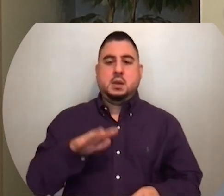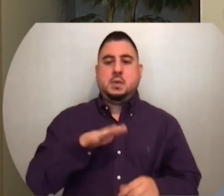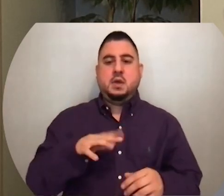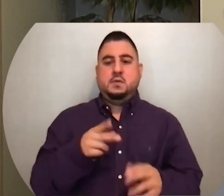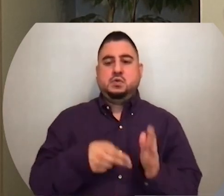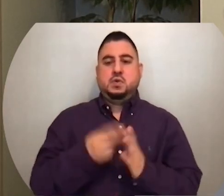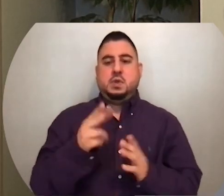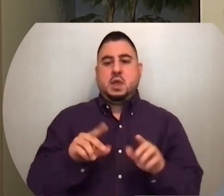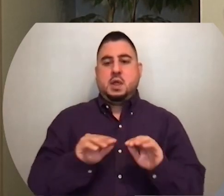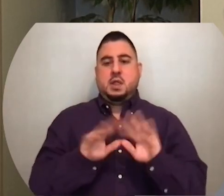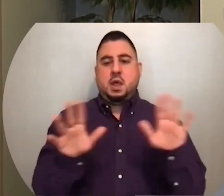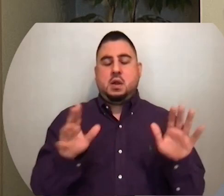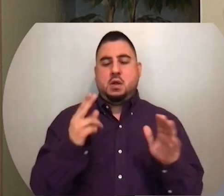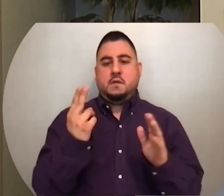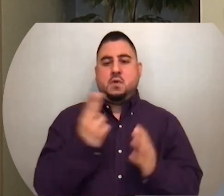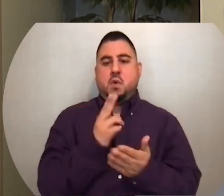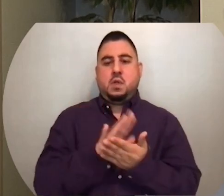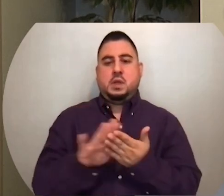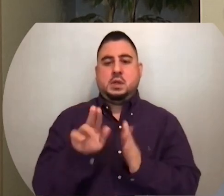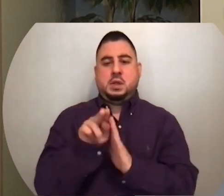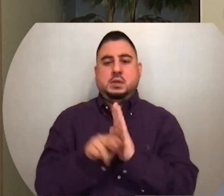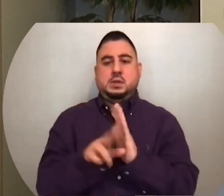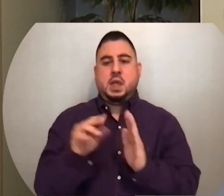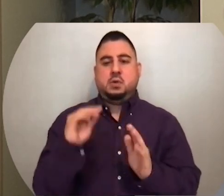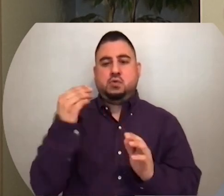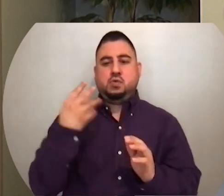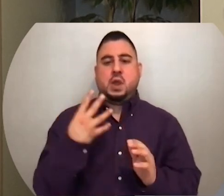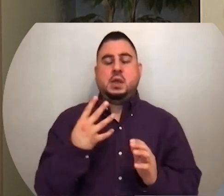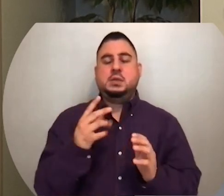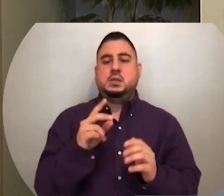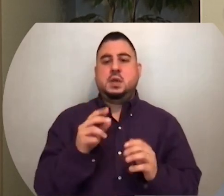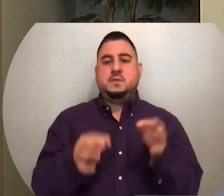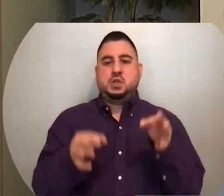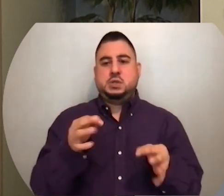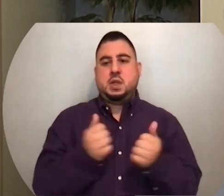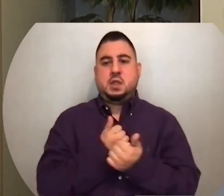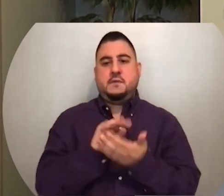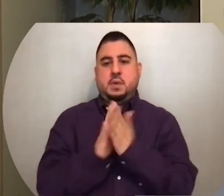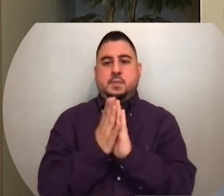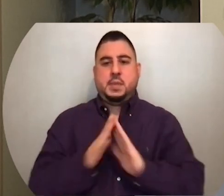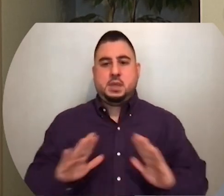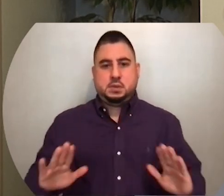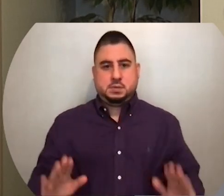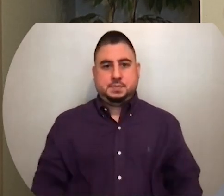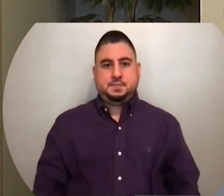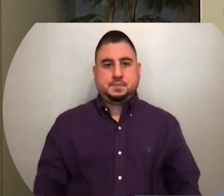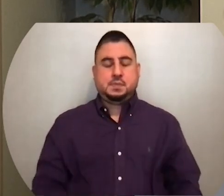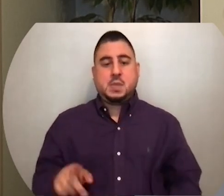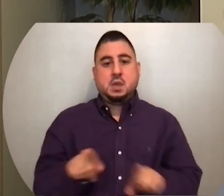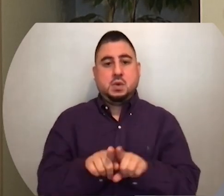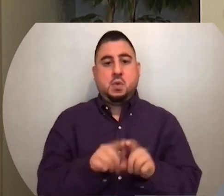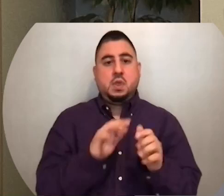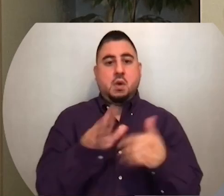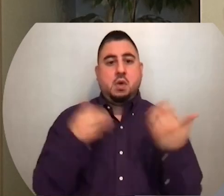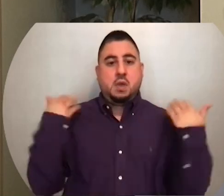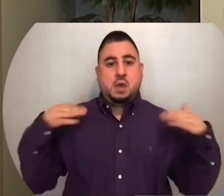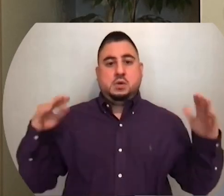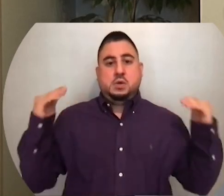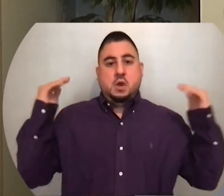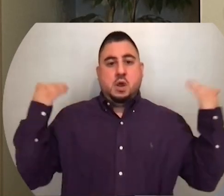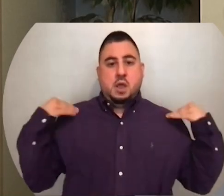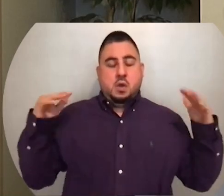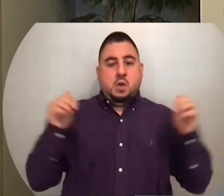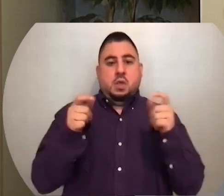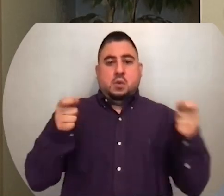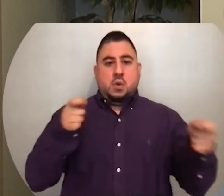truth and life, a kingdom of holiness and grace, a kingdom of justice, love, and peace. And so with angels and